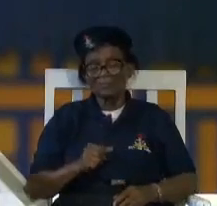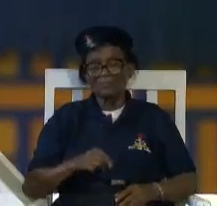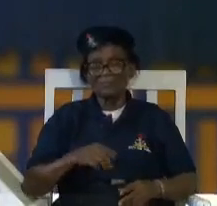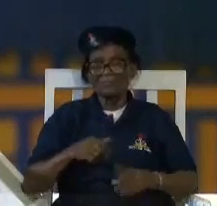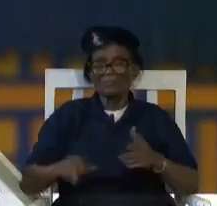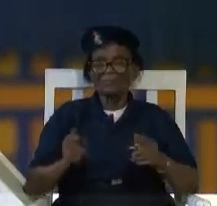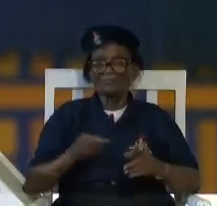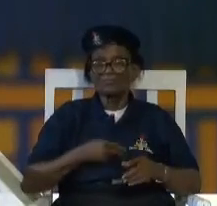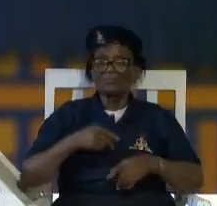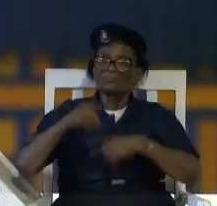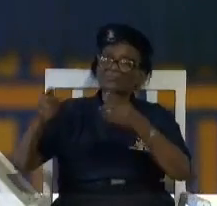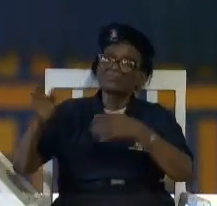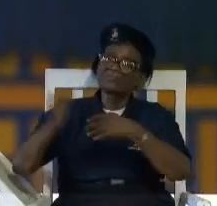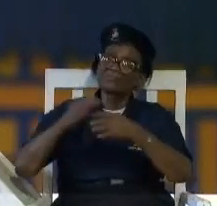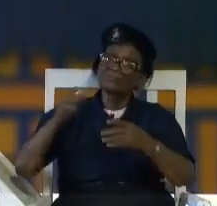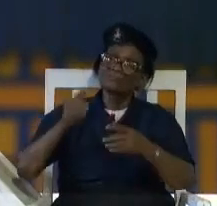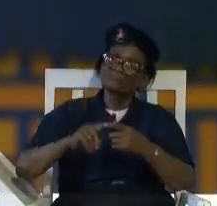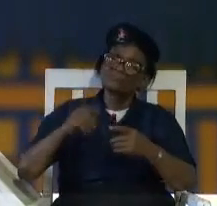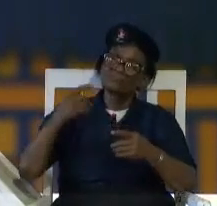old ways.